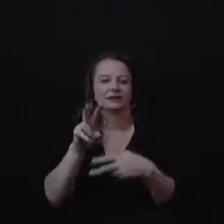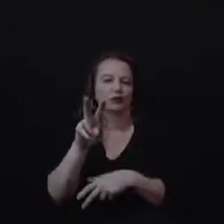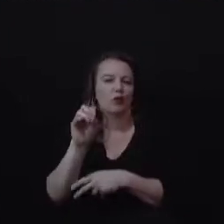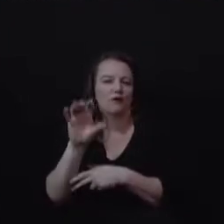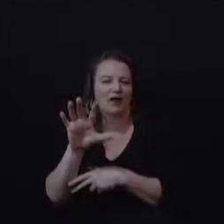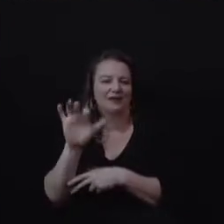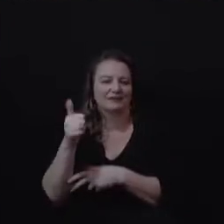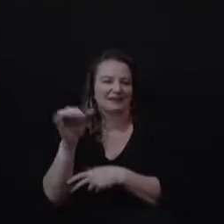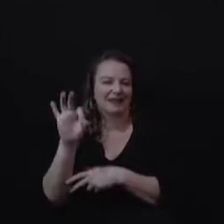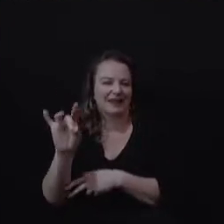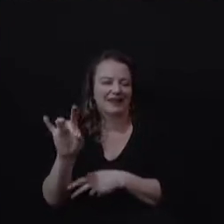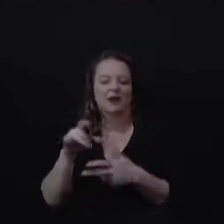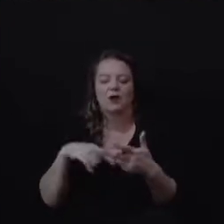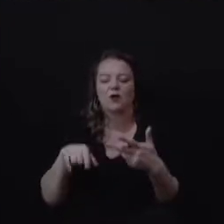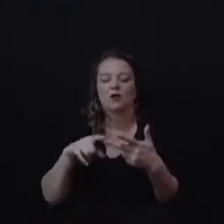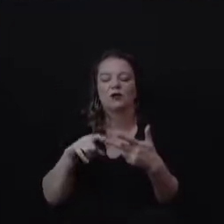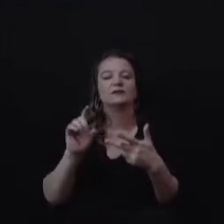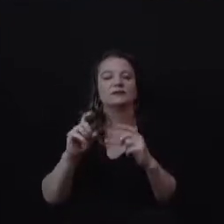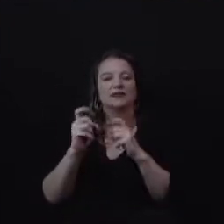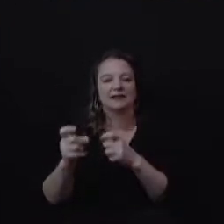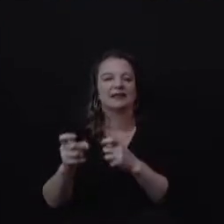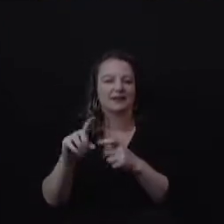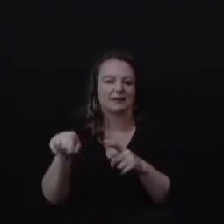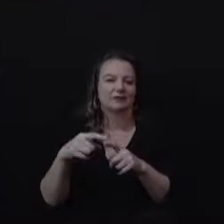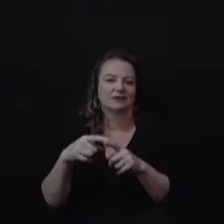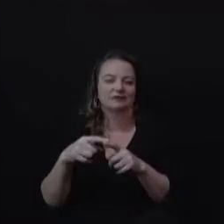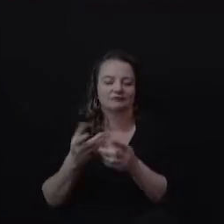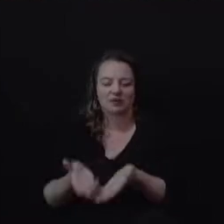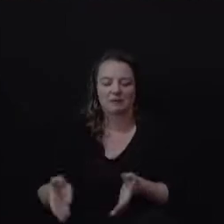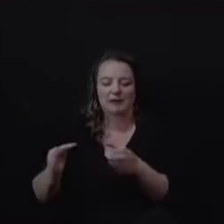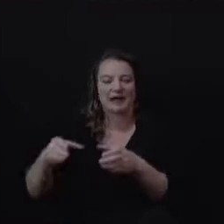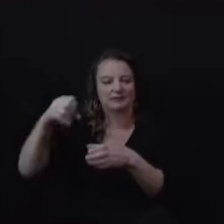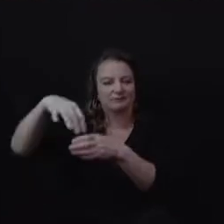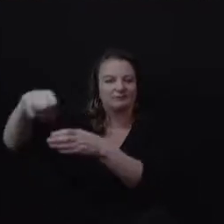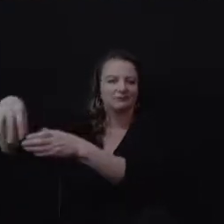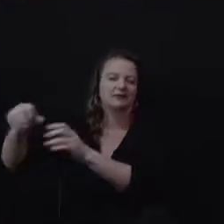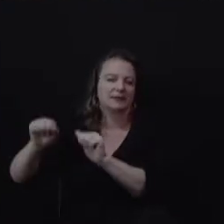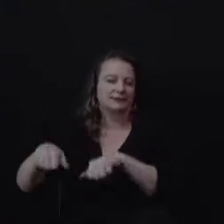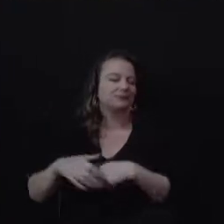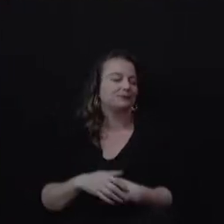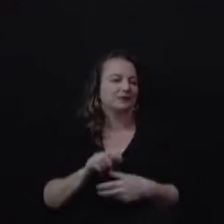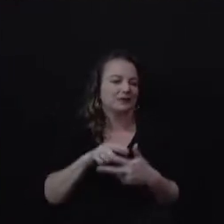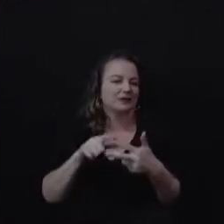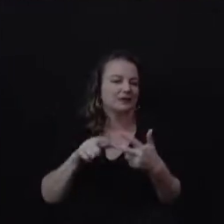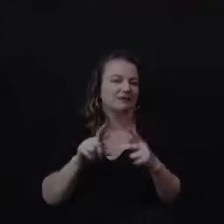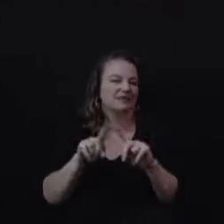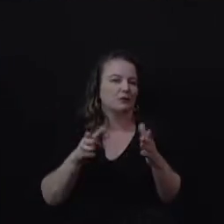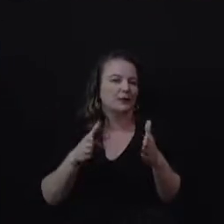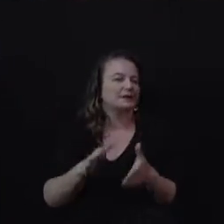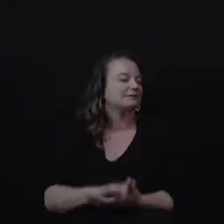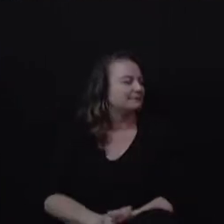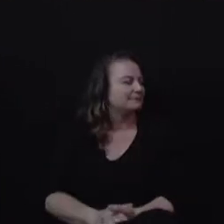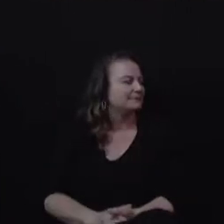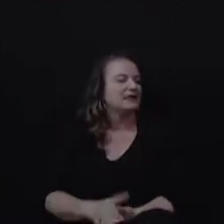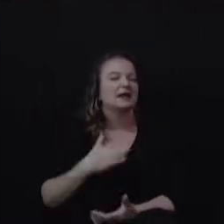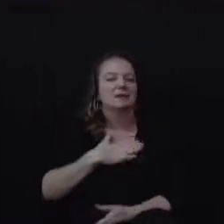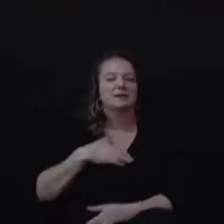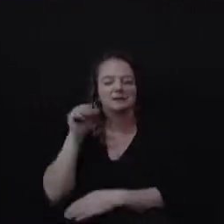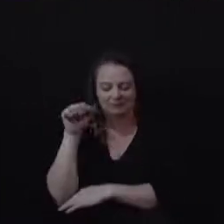615-205-1098, or you can give in person as the bags are passed. All right. Will you bow your heads and